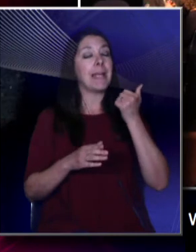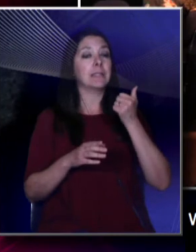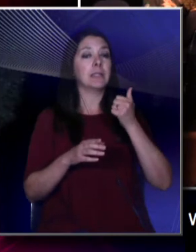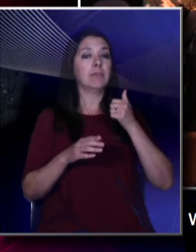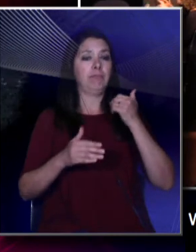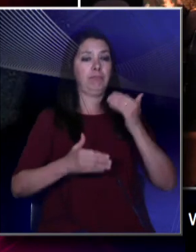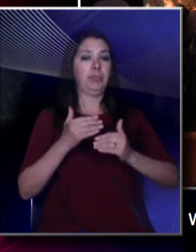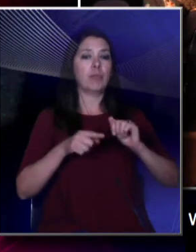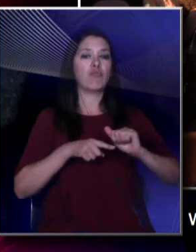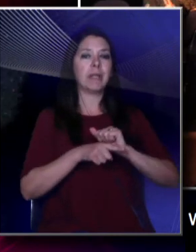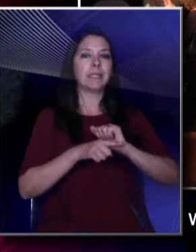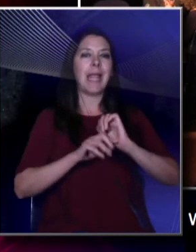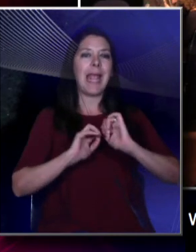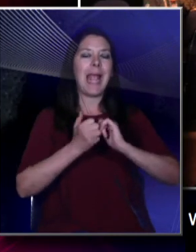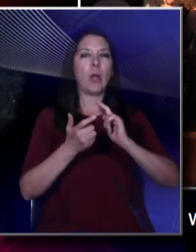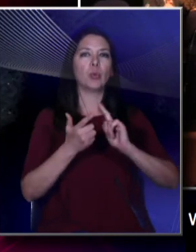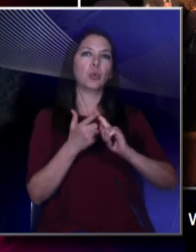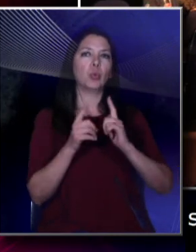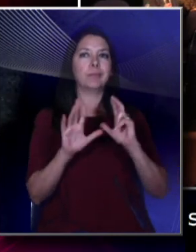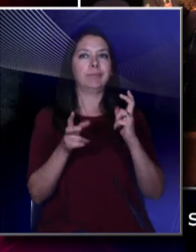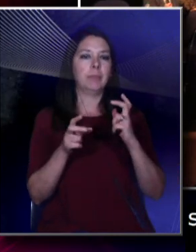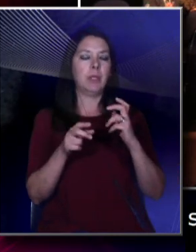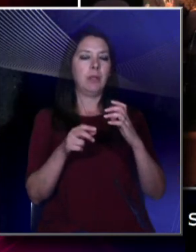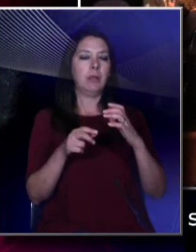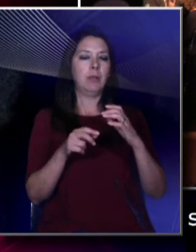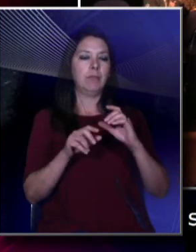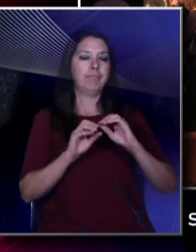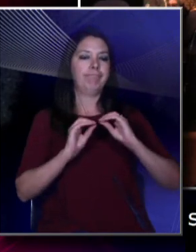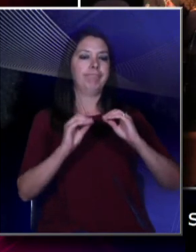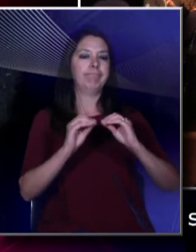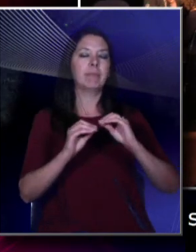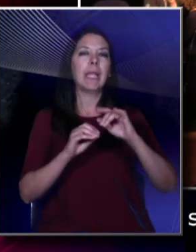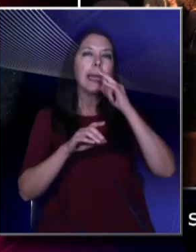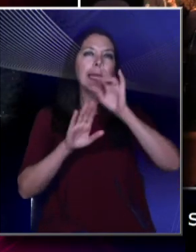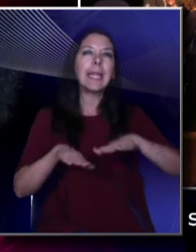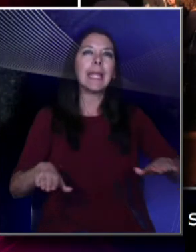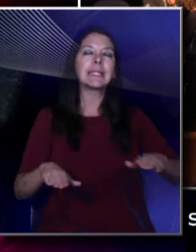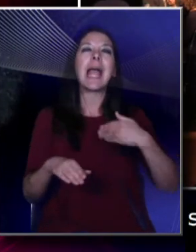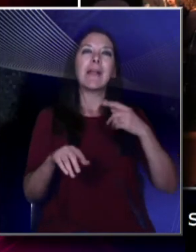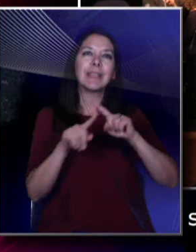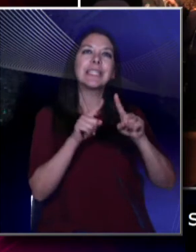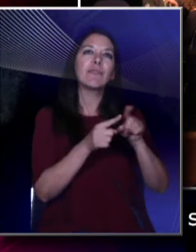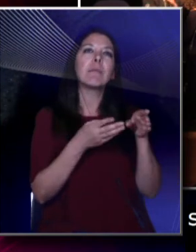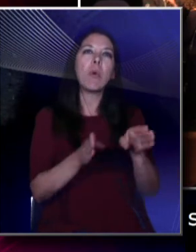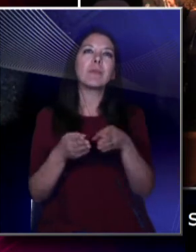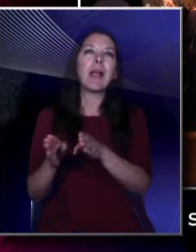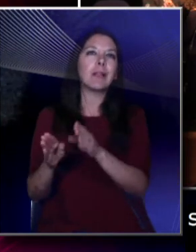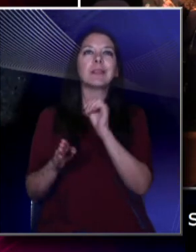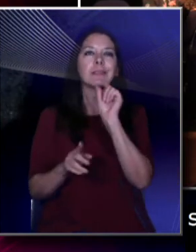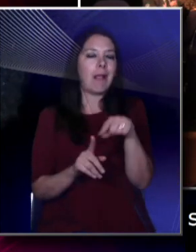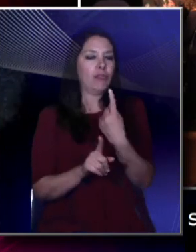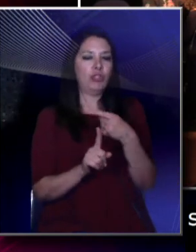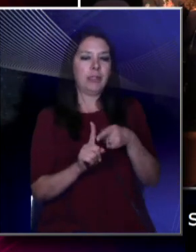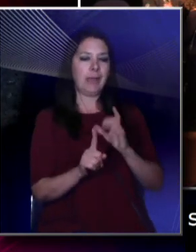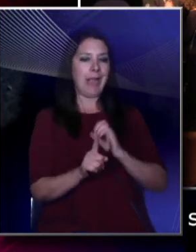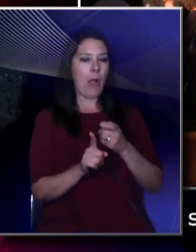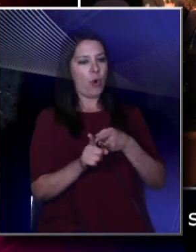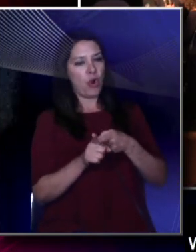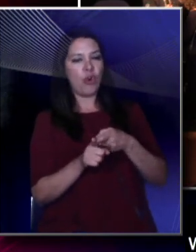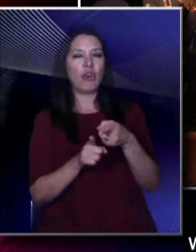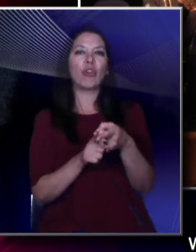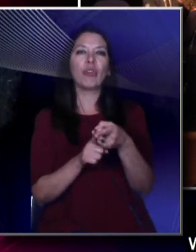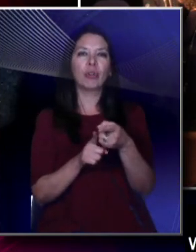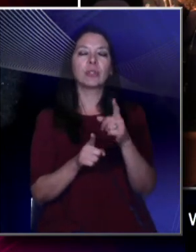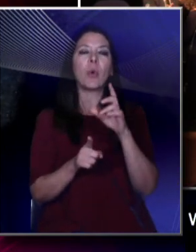similar cohorts of kids exist in other modalities, but beyond what we're doing, to maybe get an idea